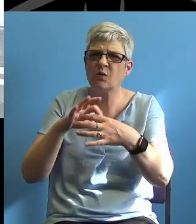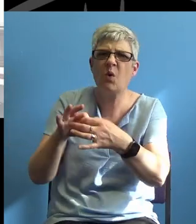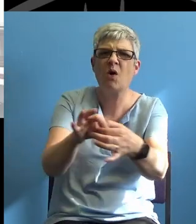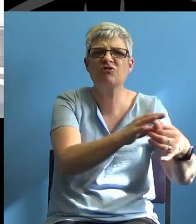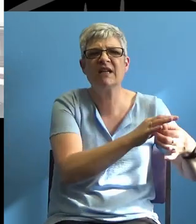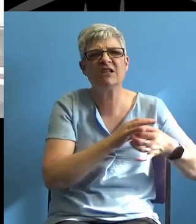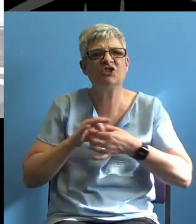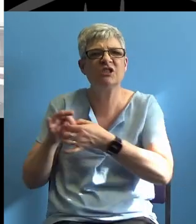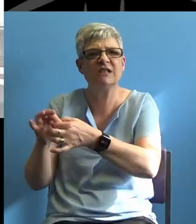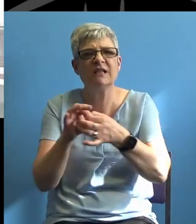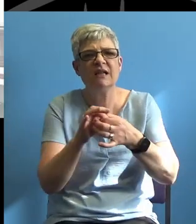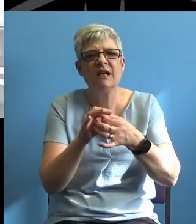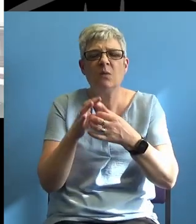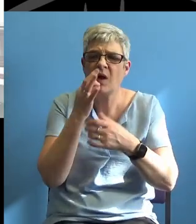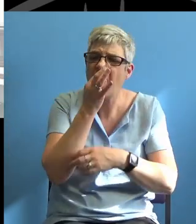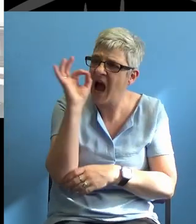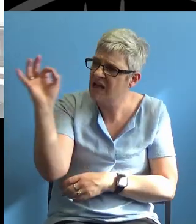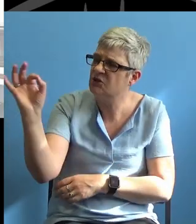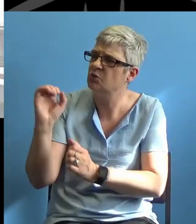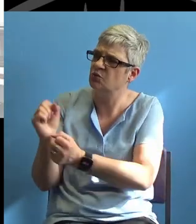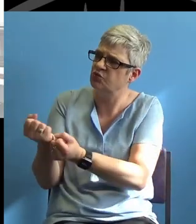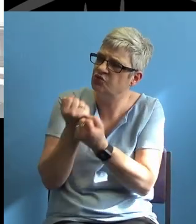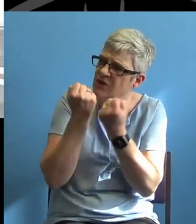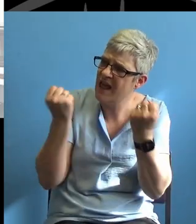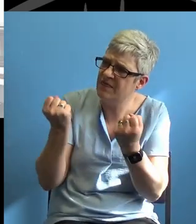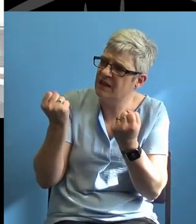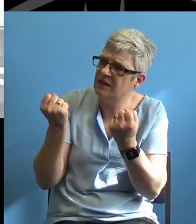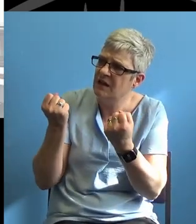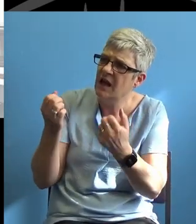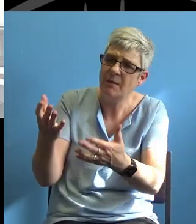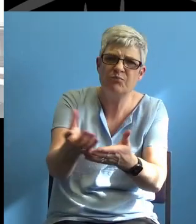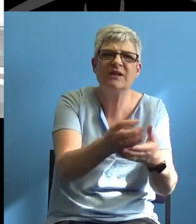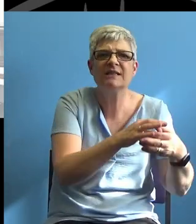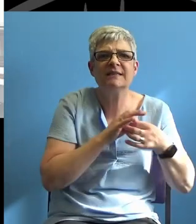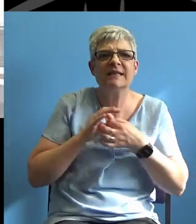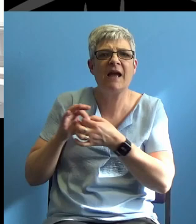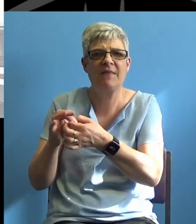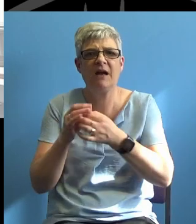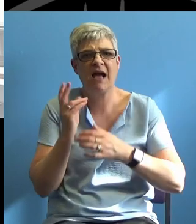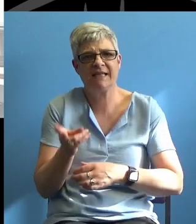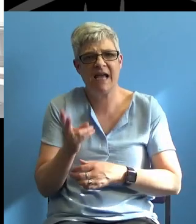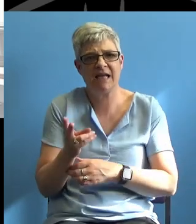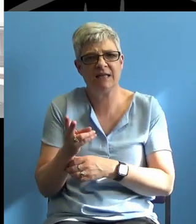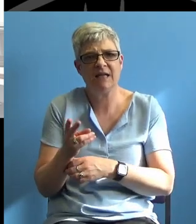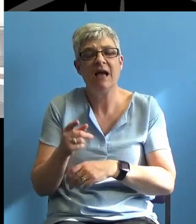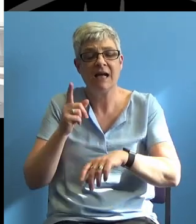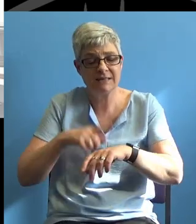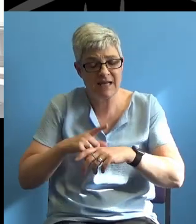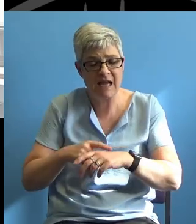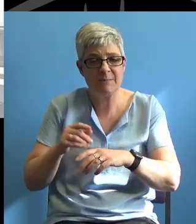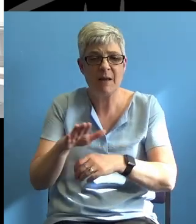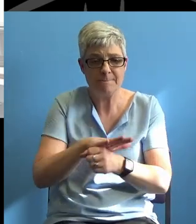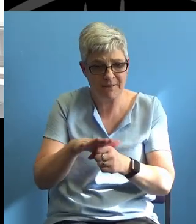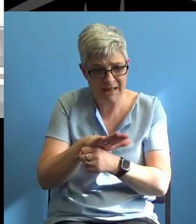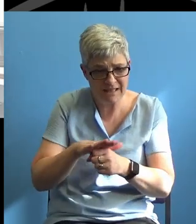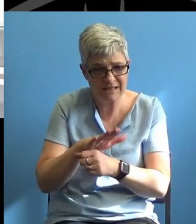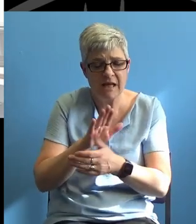you to strengthen us and bring us together again in a time and place where we can gather without